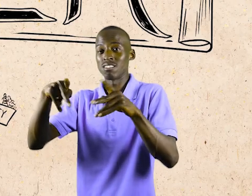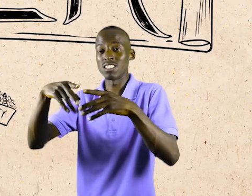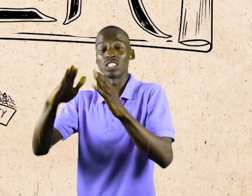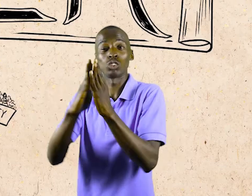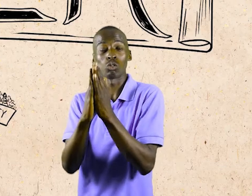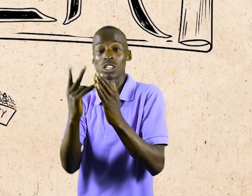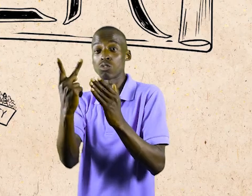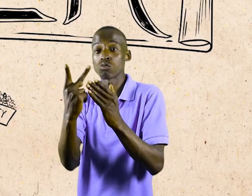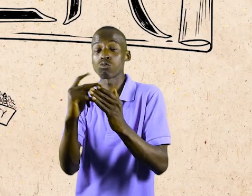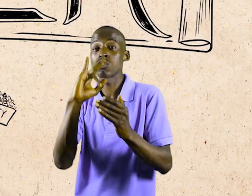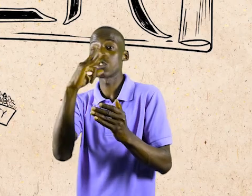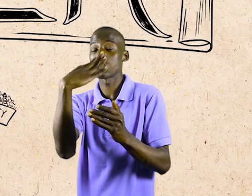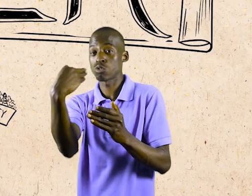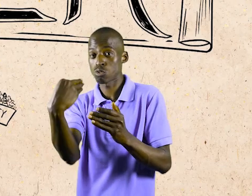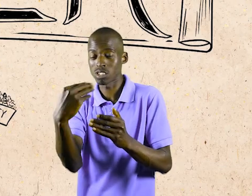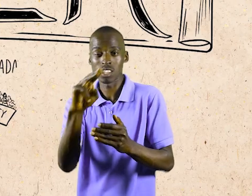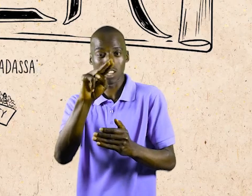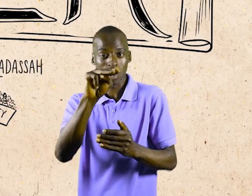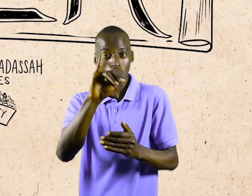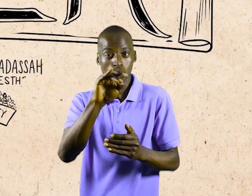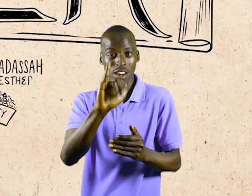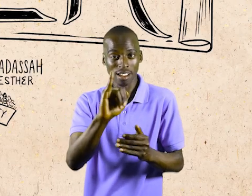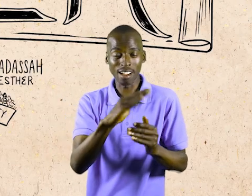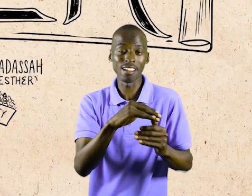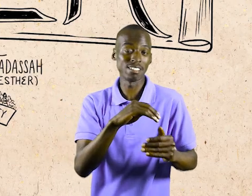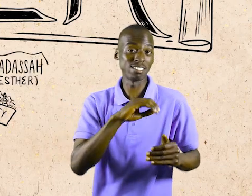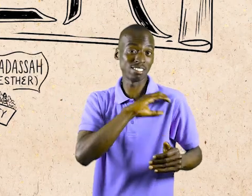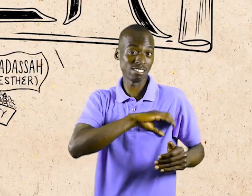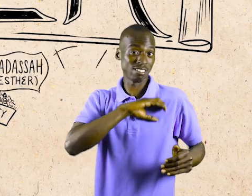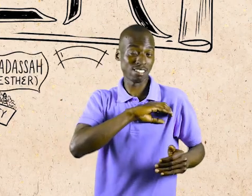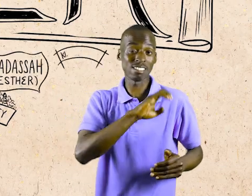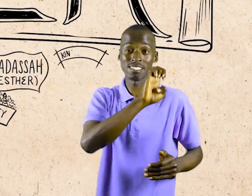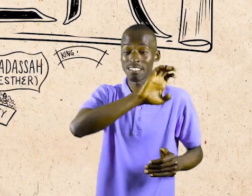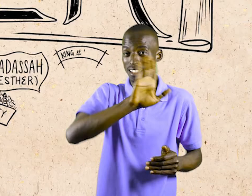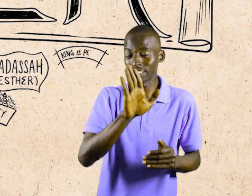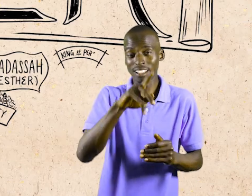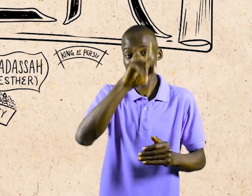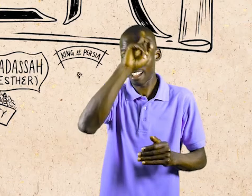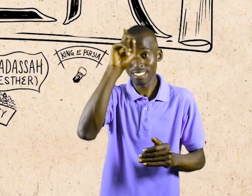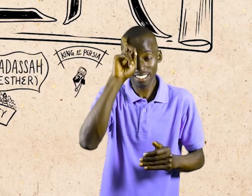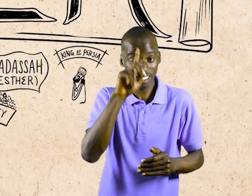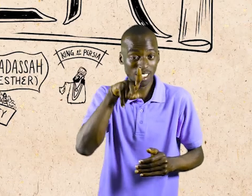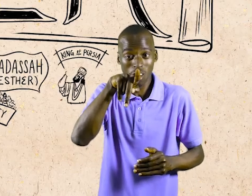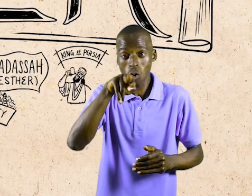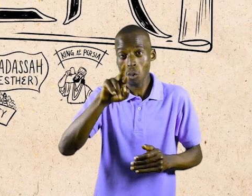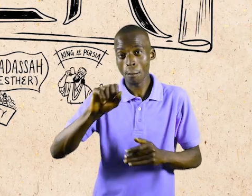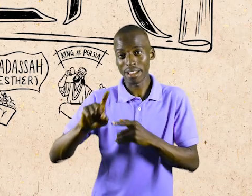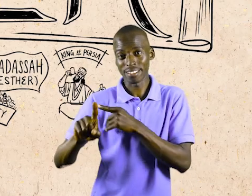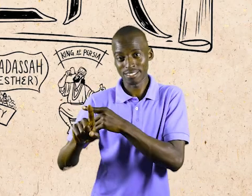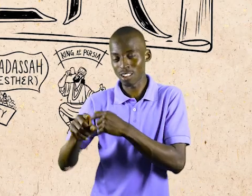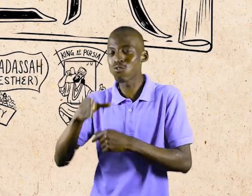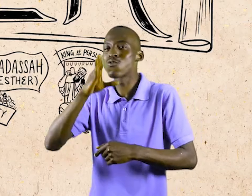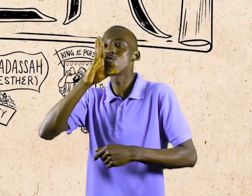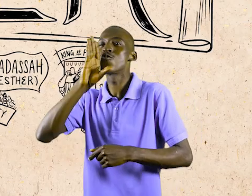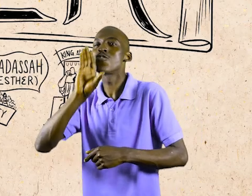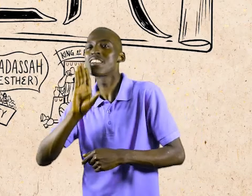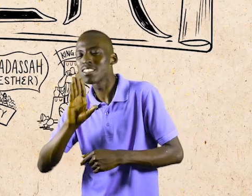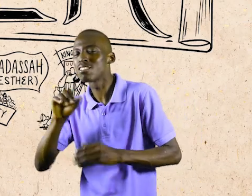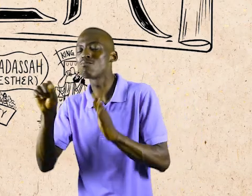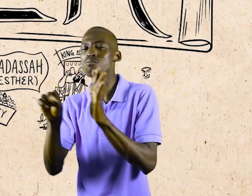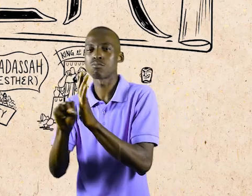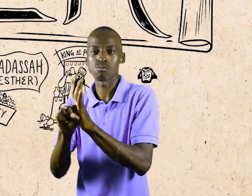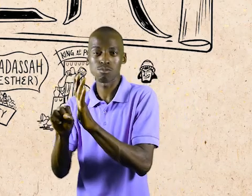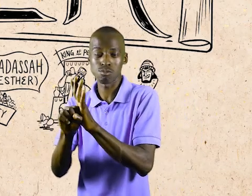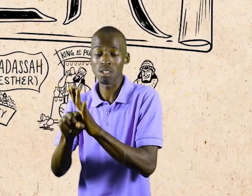are two Jews, Mordecai and then his niece Esther. And then there's the king of Persia, who's something of a drunken pushover in this